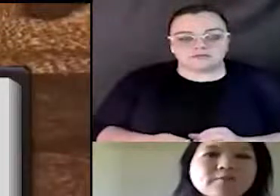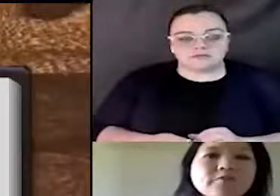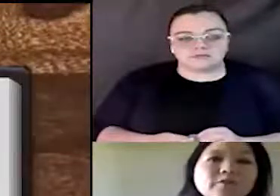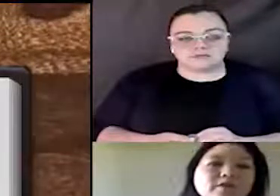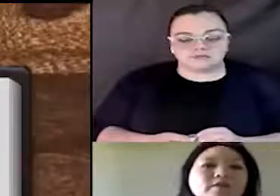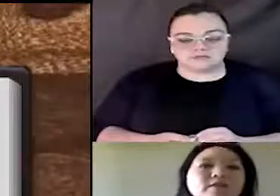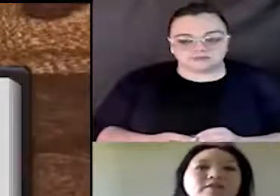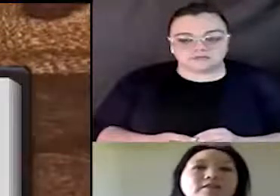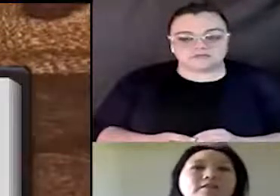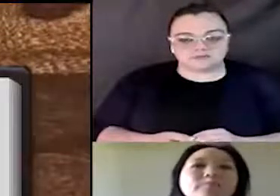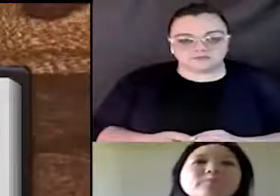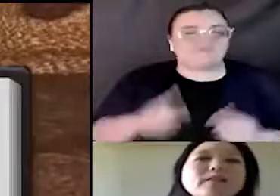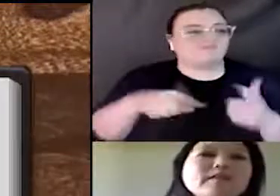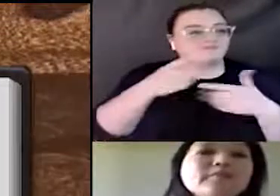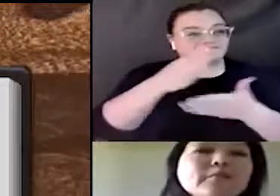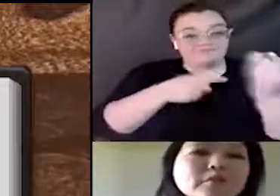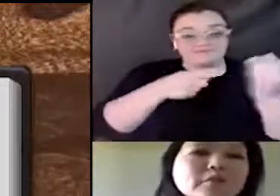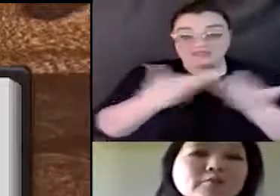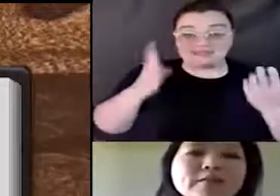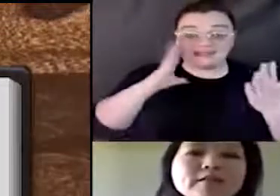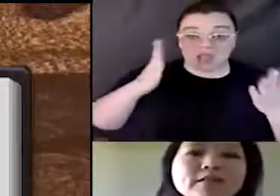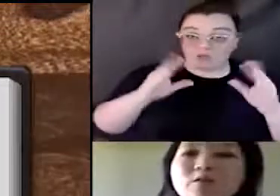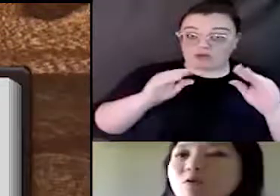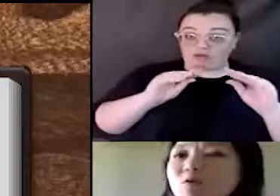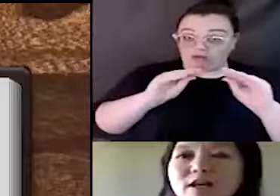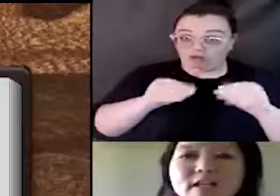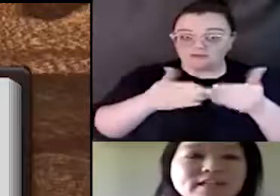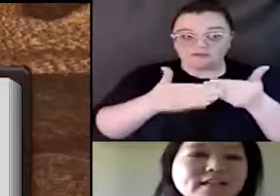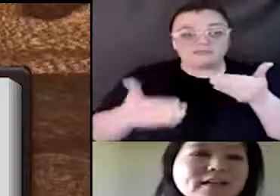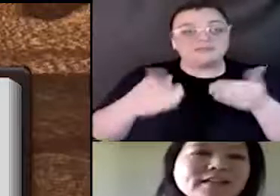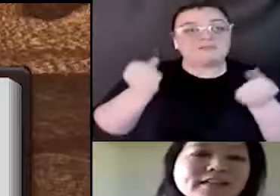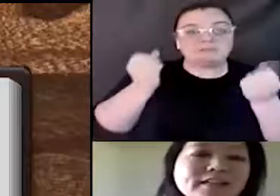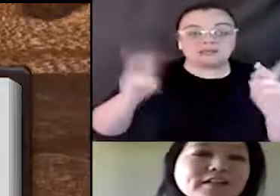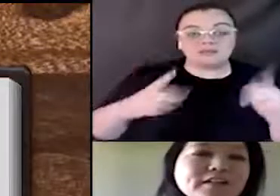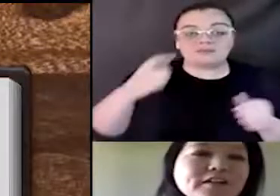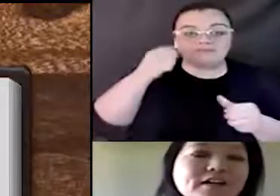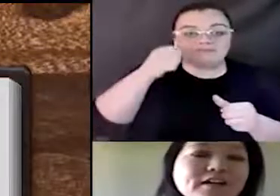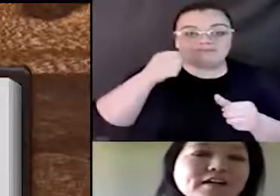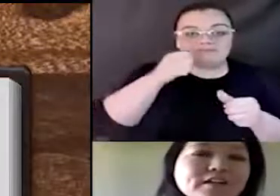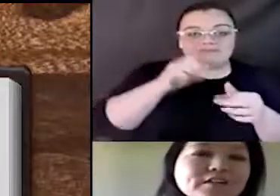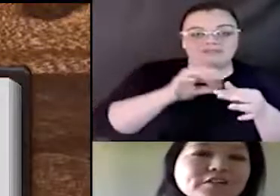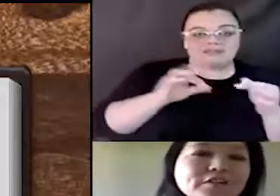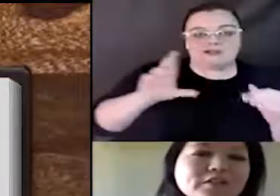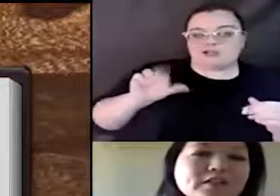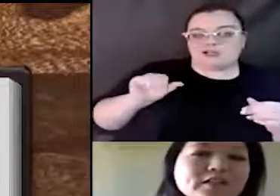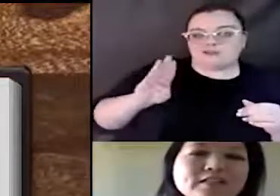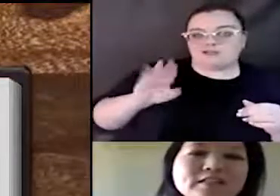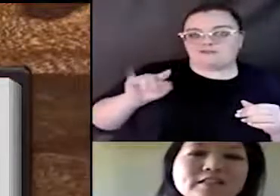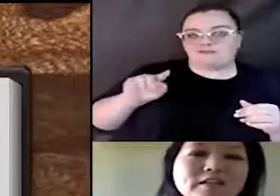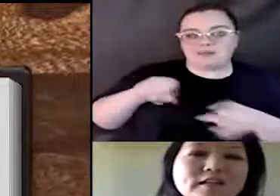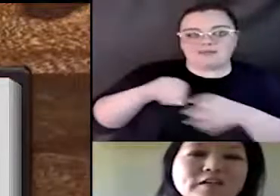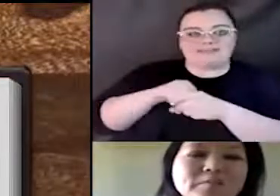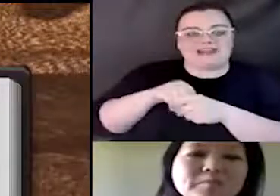And some of the things that they'll implement. A lot of them mentioned the rabbits in the hole idea to teach the